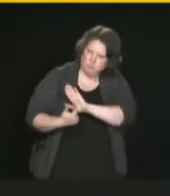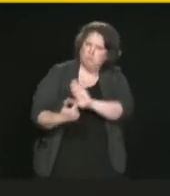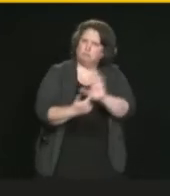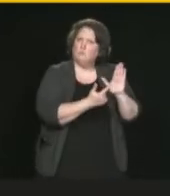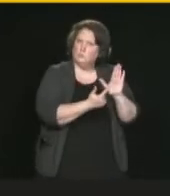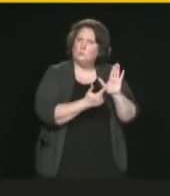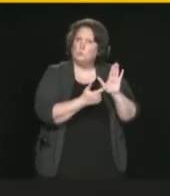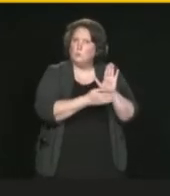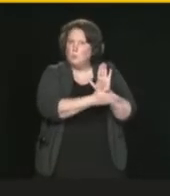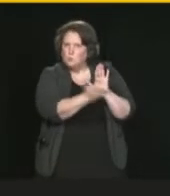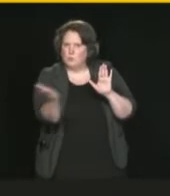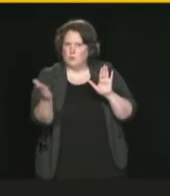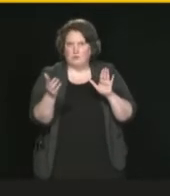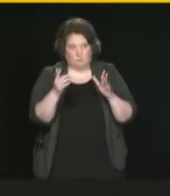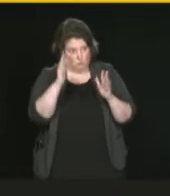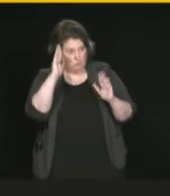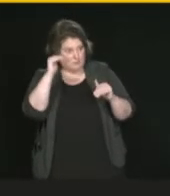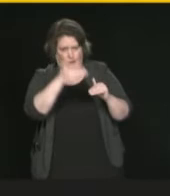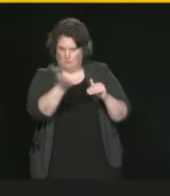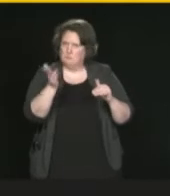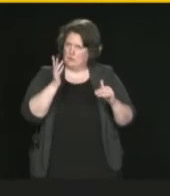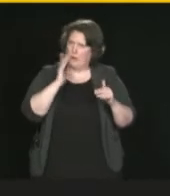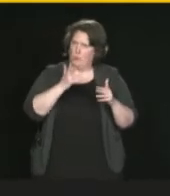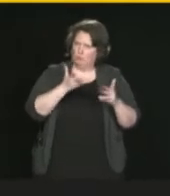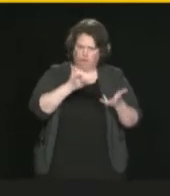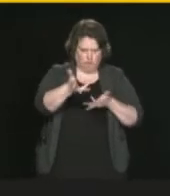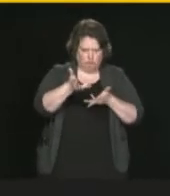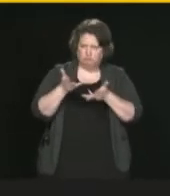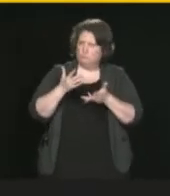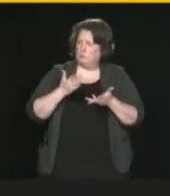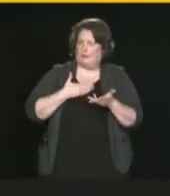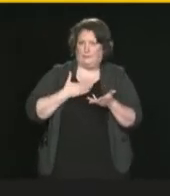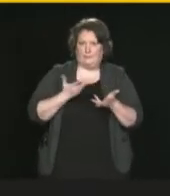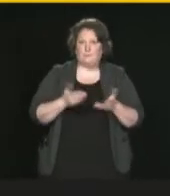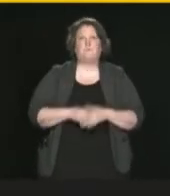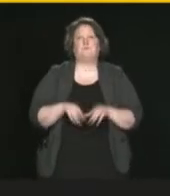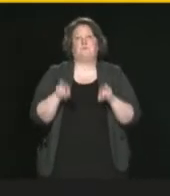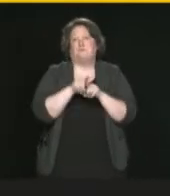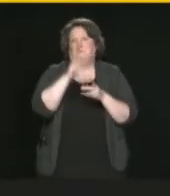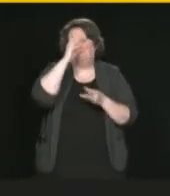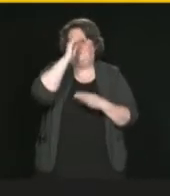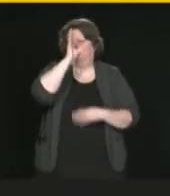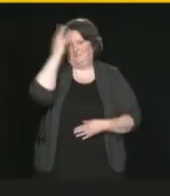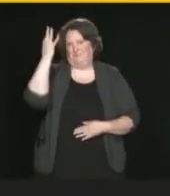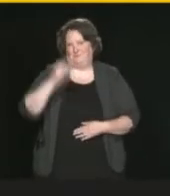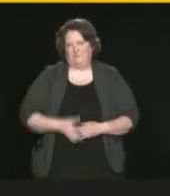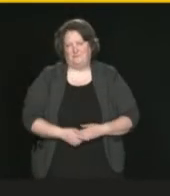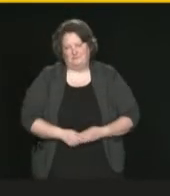transparency is just what Canadians expect, and we'll be working with Canadians on that. Okay.